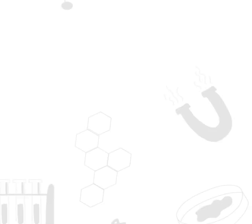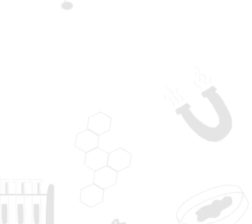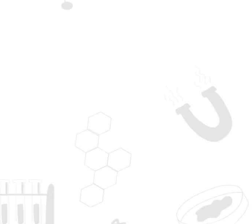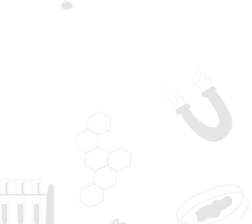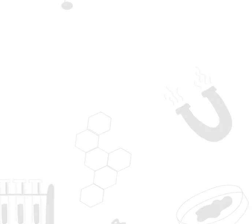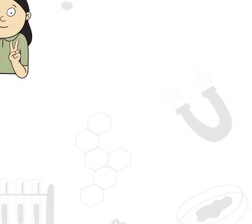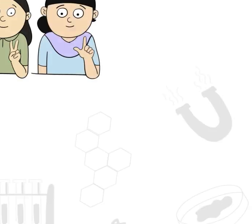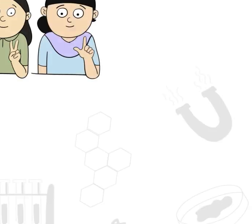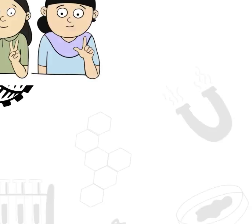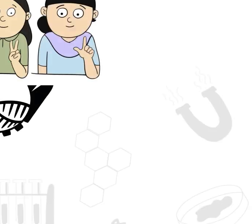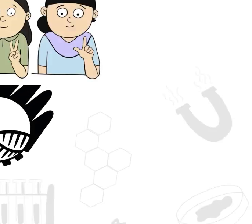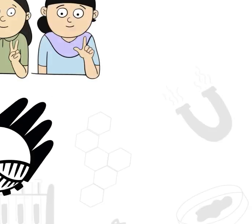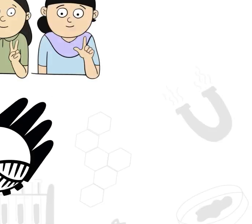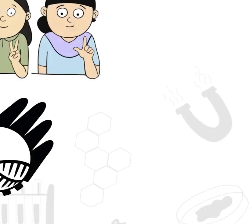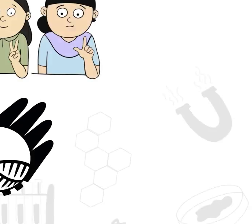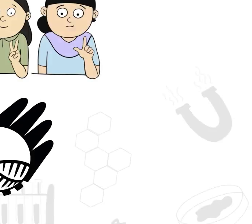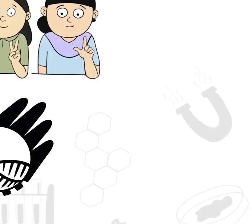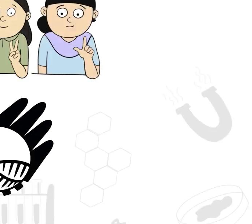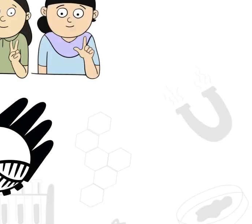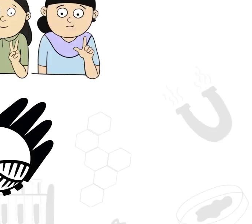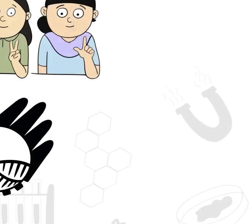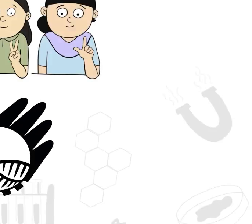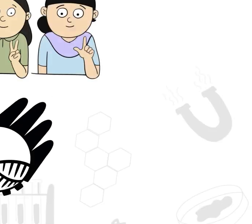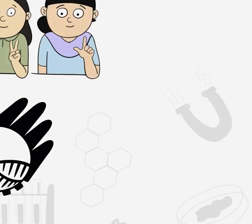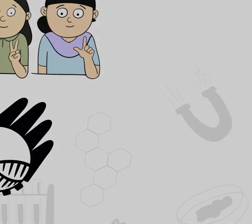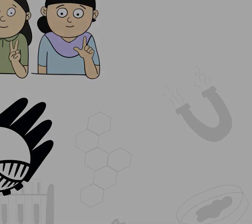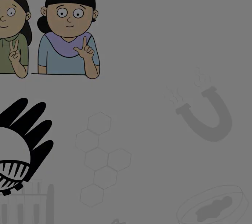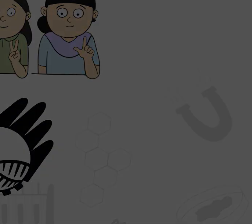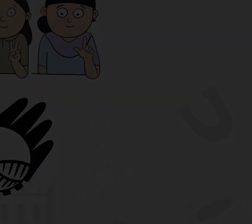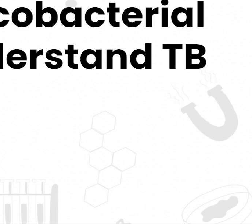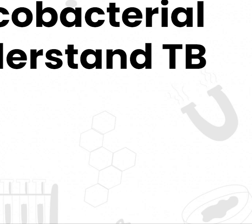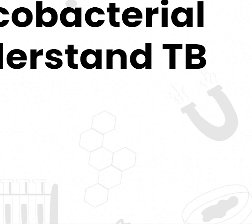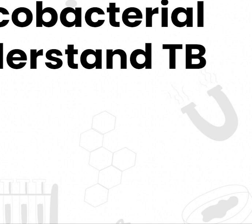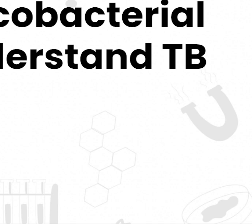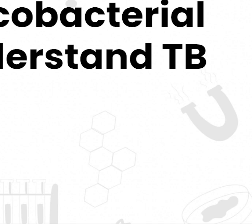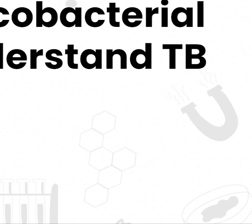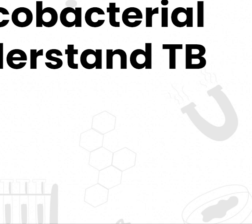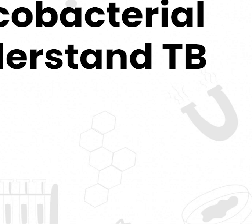Welcome to ISL-enabled Virtual Lab of CSIR.